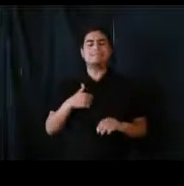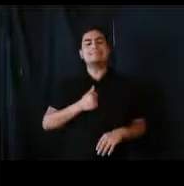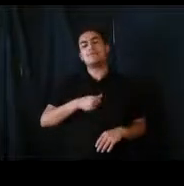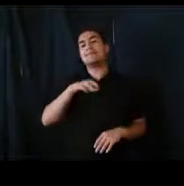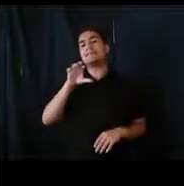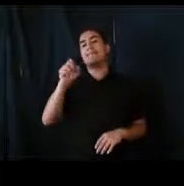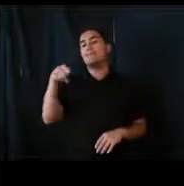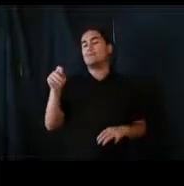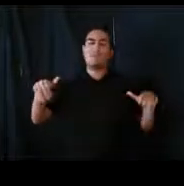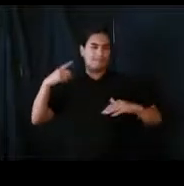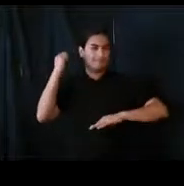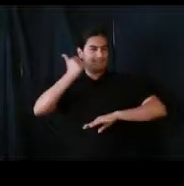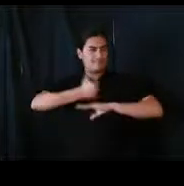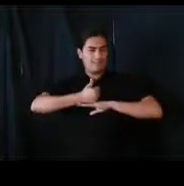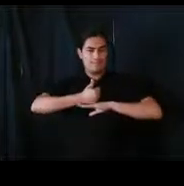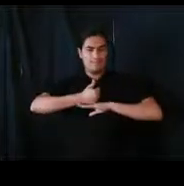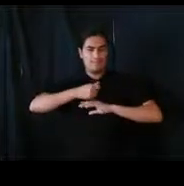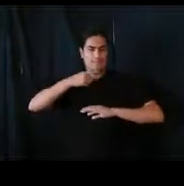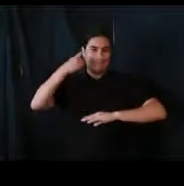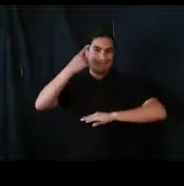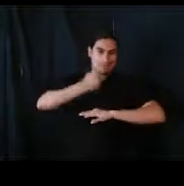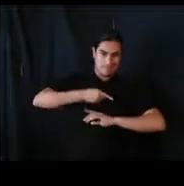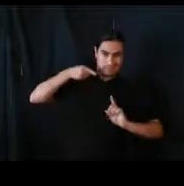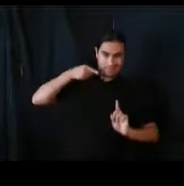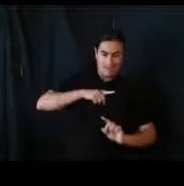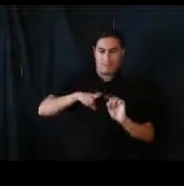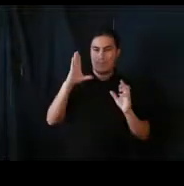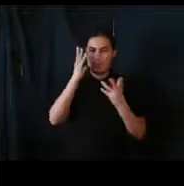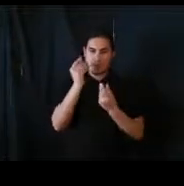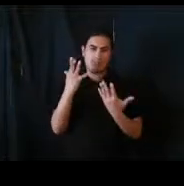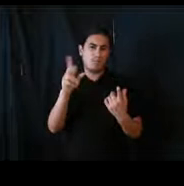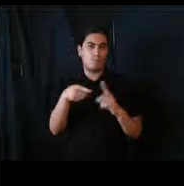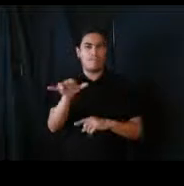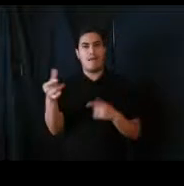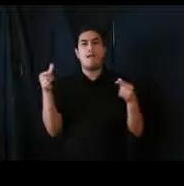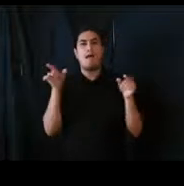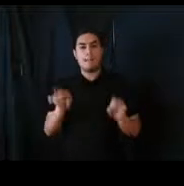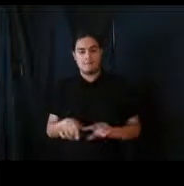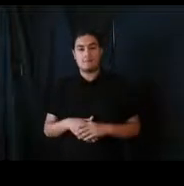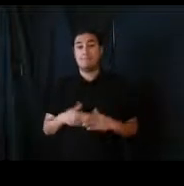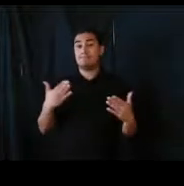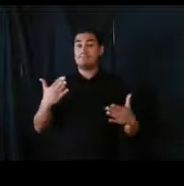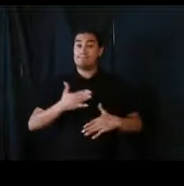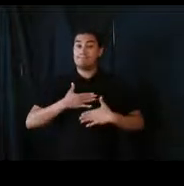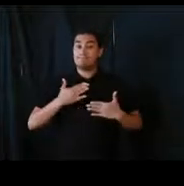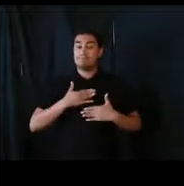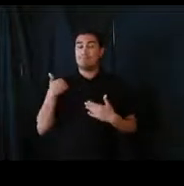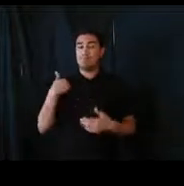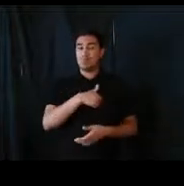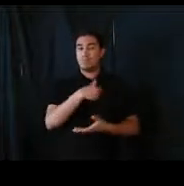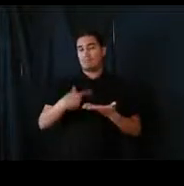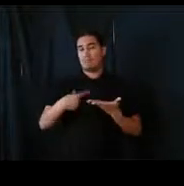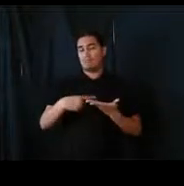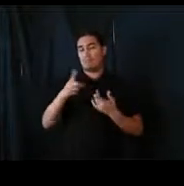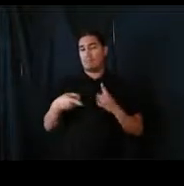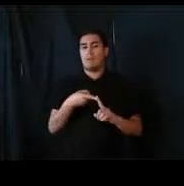quite set yet for that uh but we'll make sure people know when that happens i'm glad we have the discussion um on